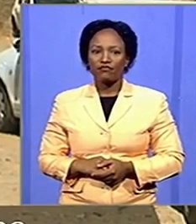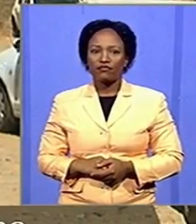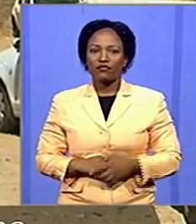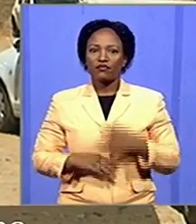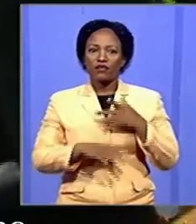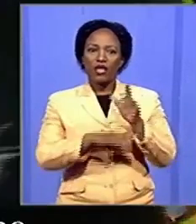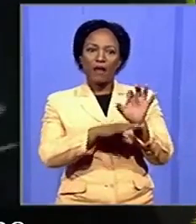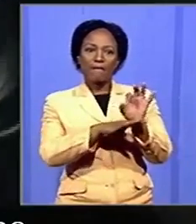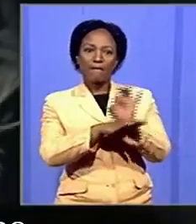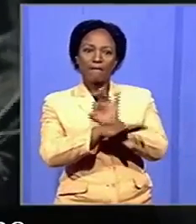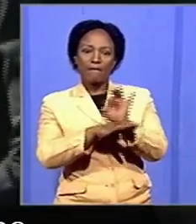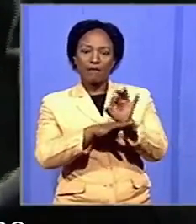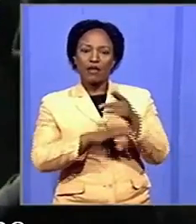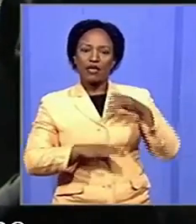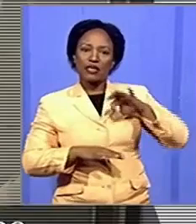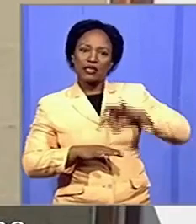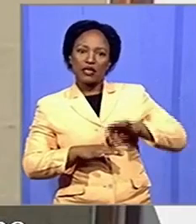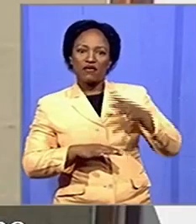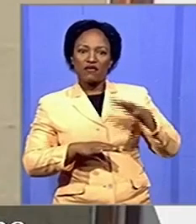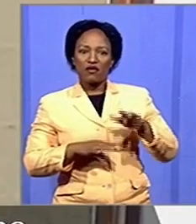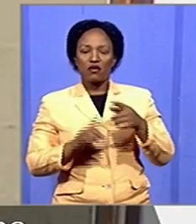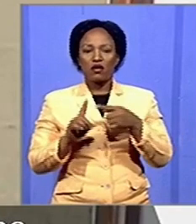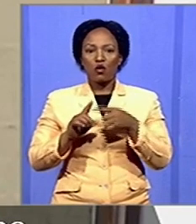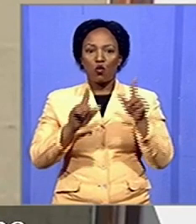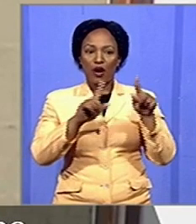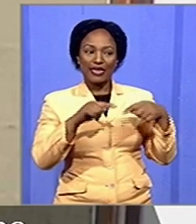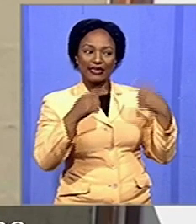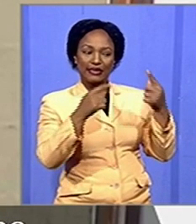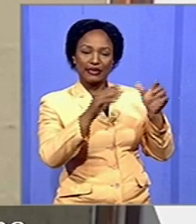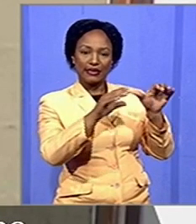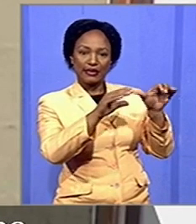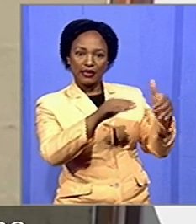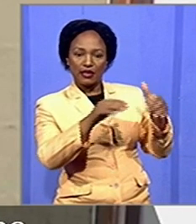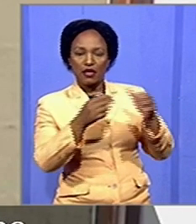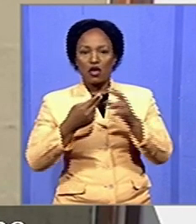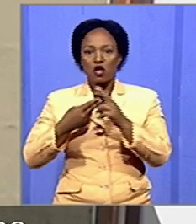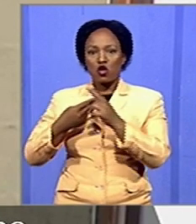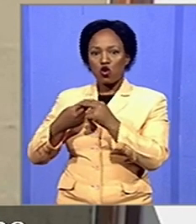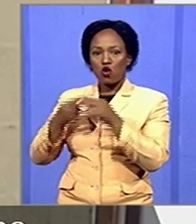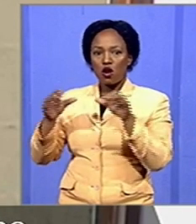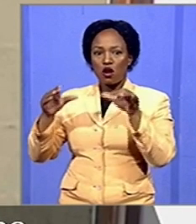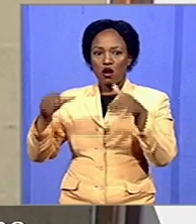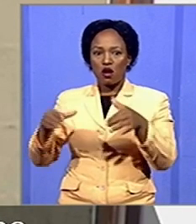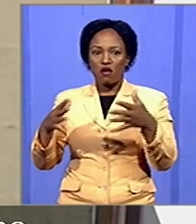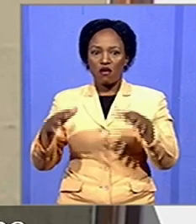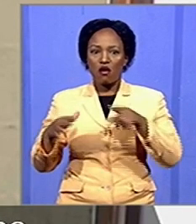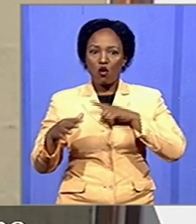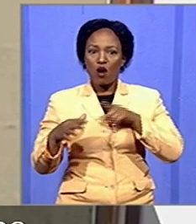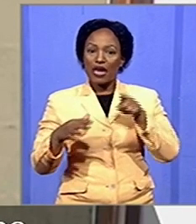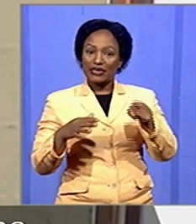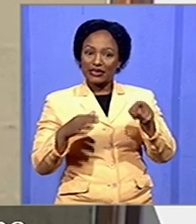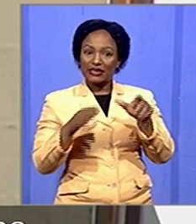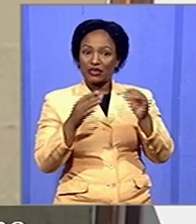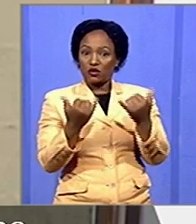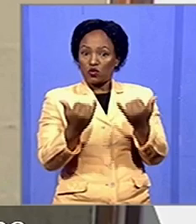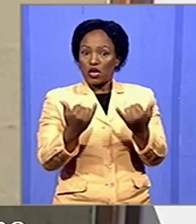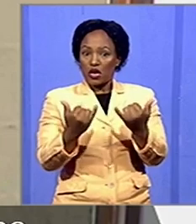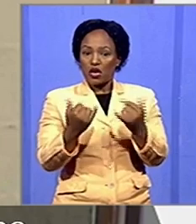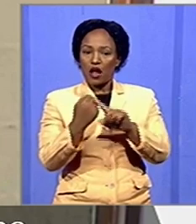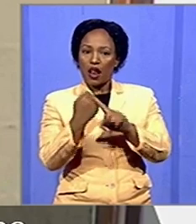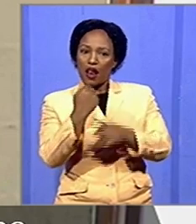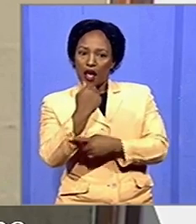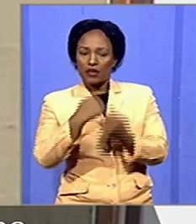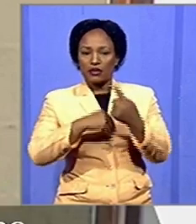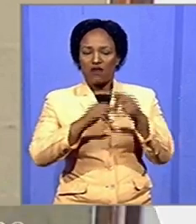Ditherisano tsa meputso di nyupile pakeng tsa mekgatlo ya basebetsi le bahiri lekaleng la tlhahiso ya tshepe letsatsing lena la o qetela